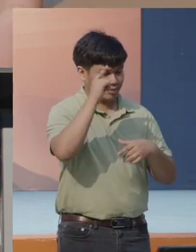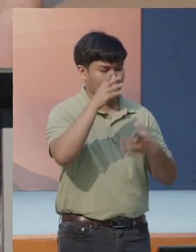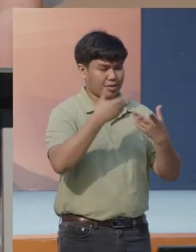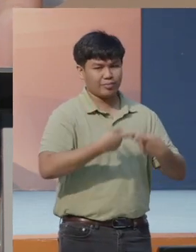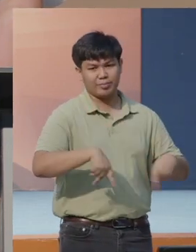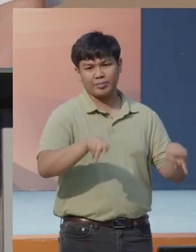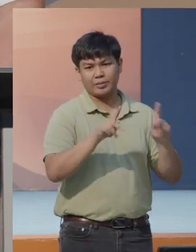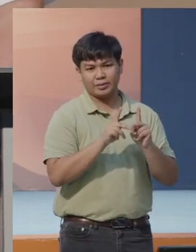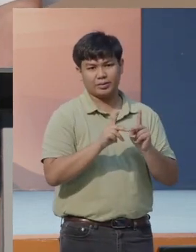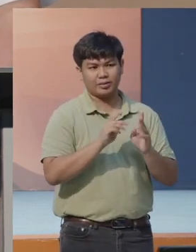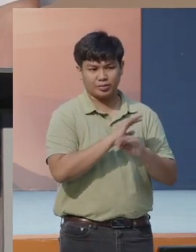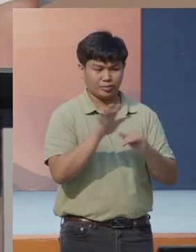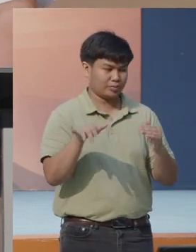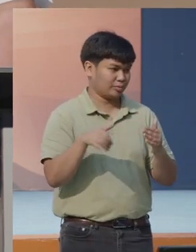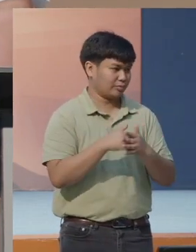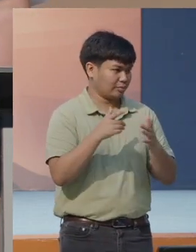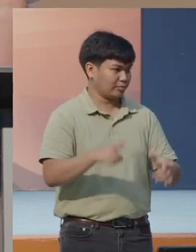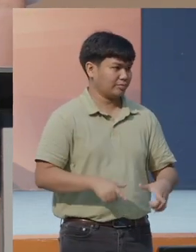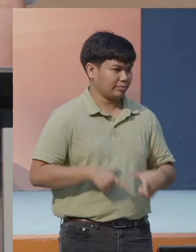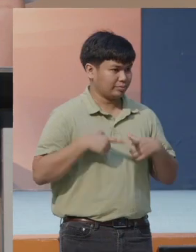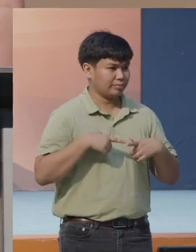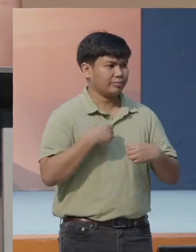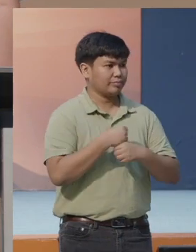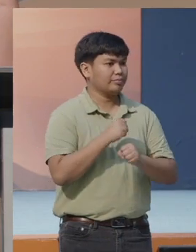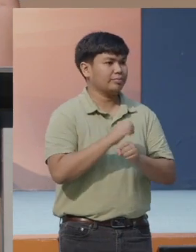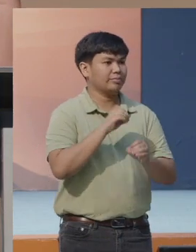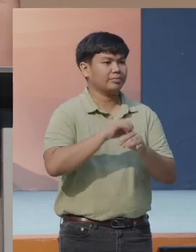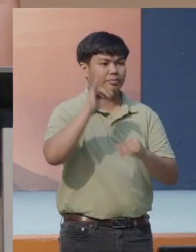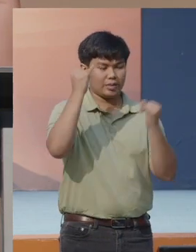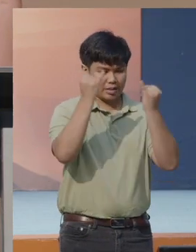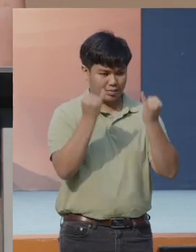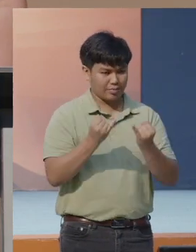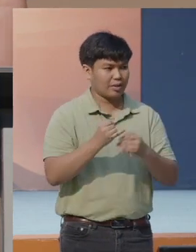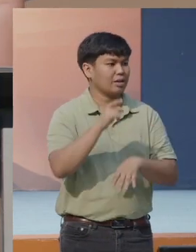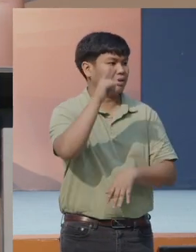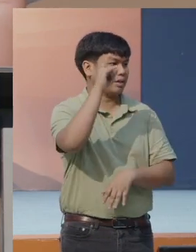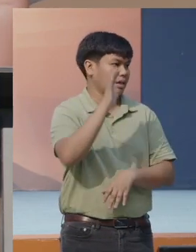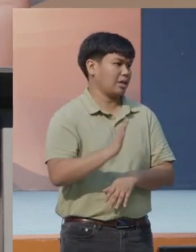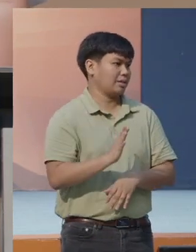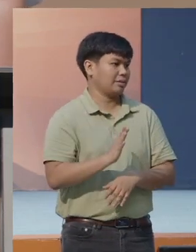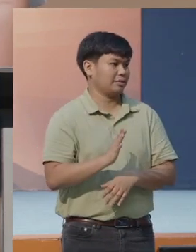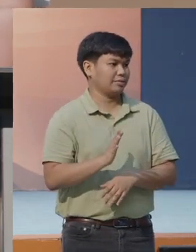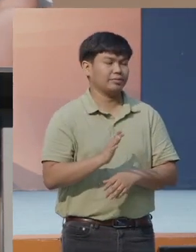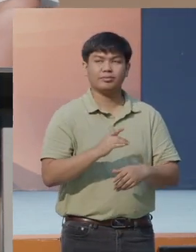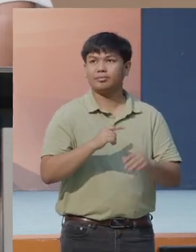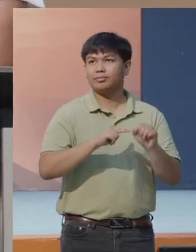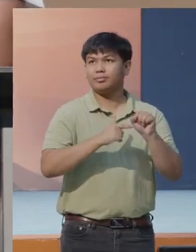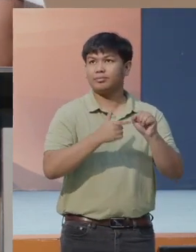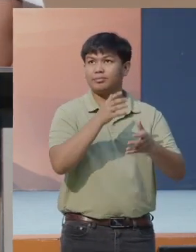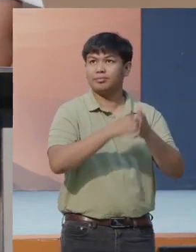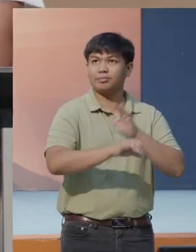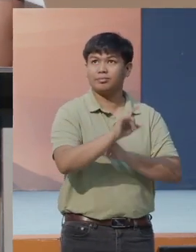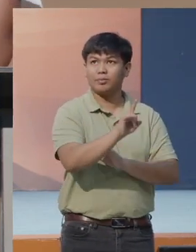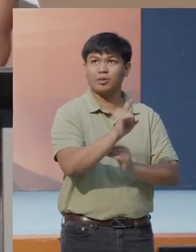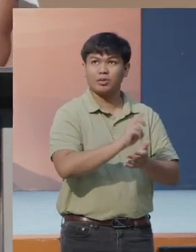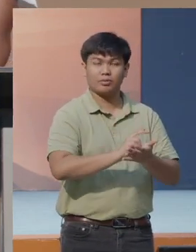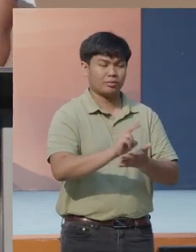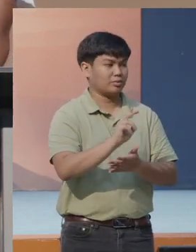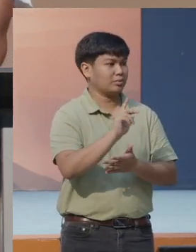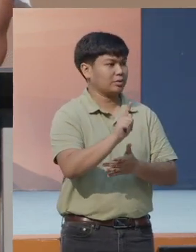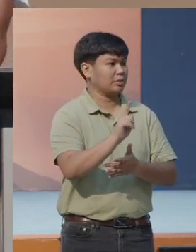precious. And all life is made in the image and likeness of God. Genesis